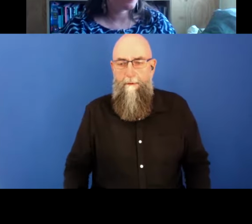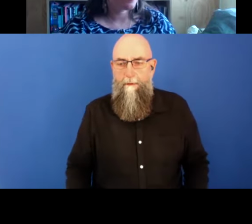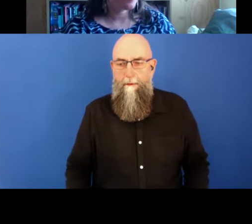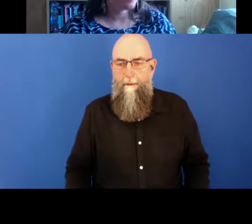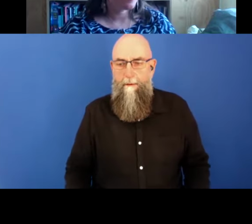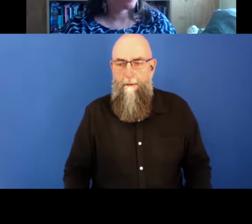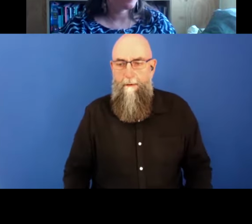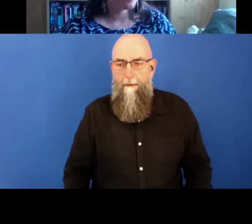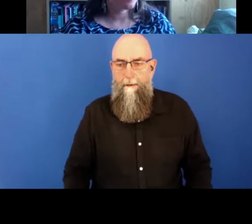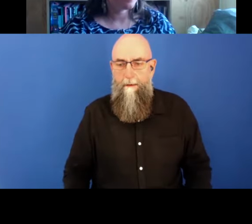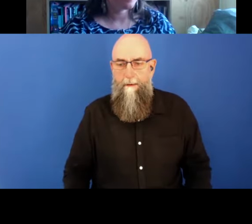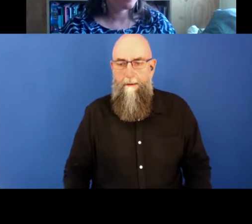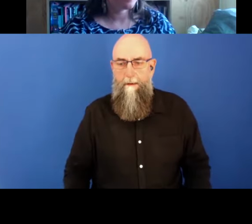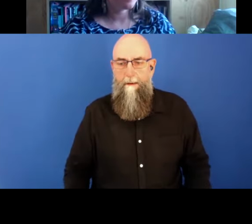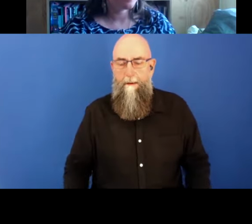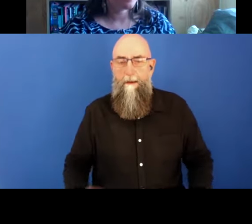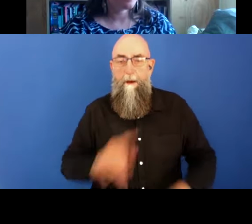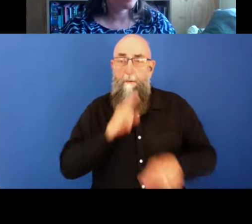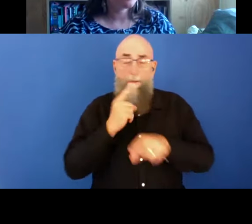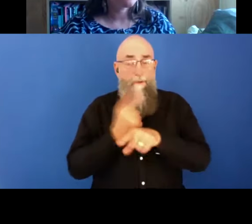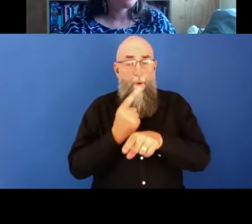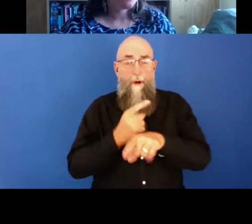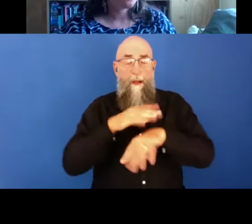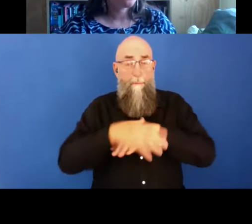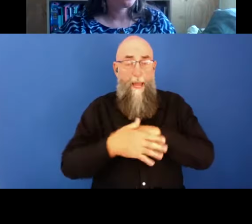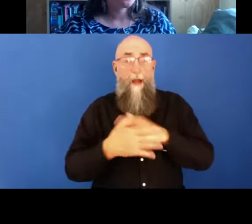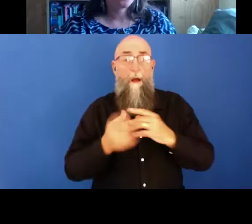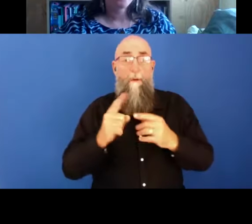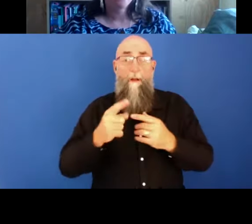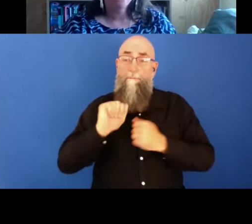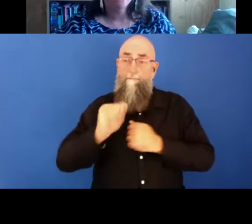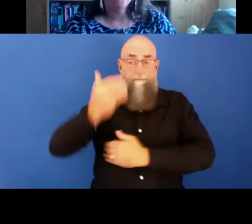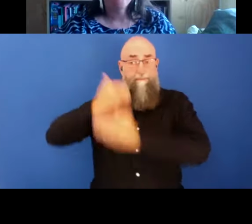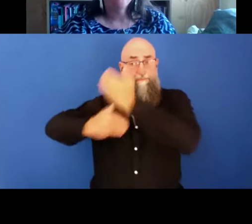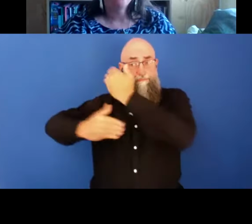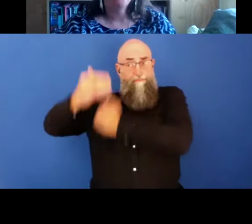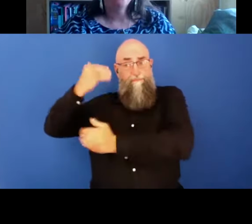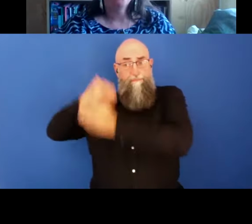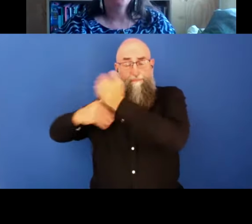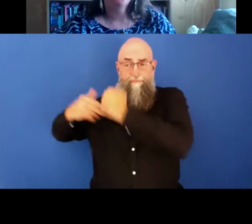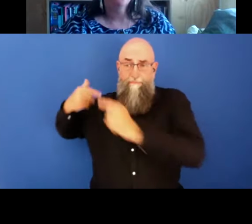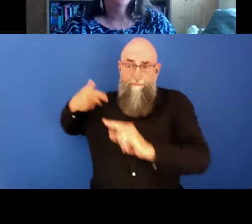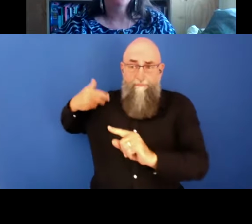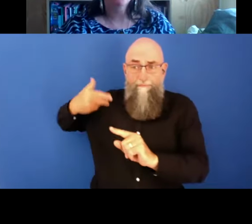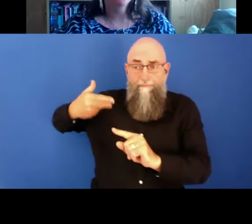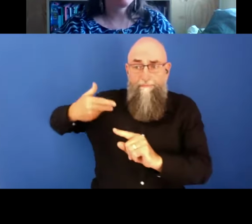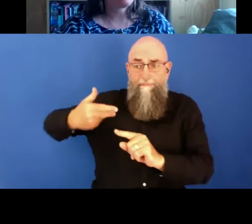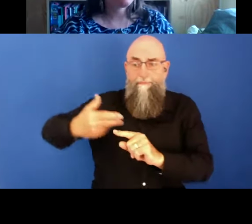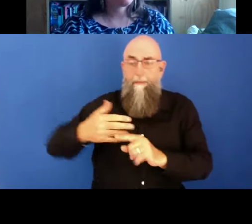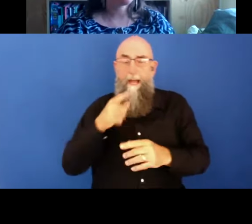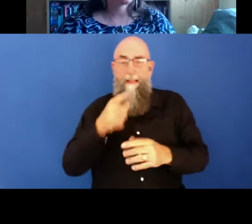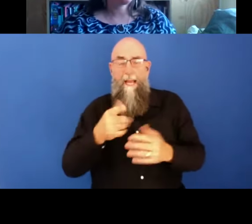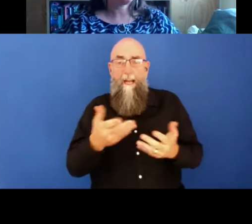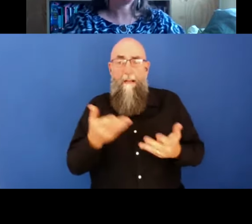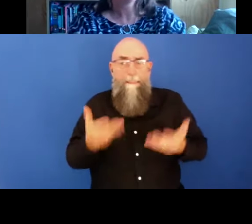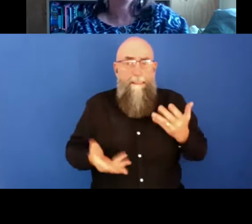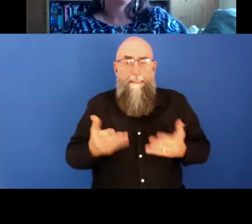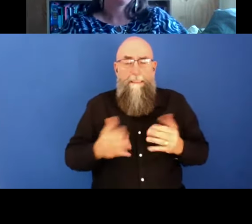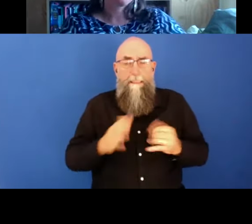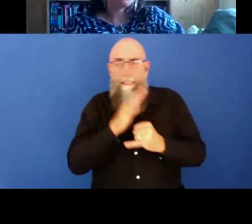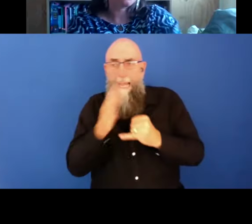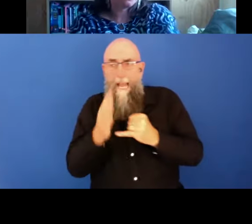couple questions here around the legacy around um yeah what about that uncertain ending so maybe if could